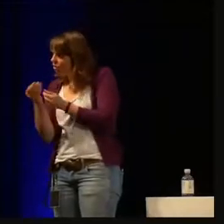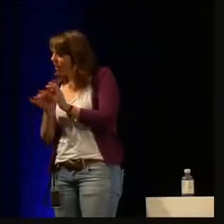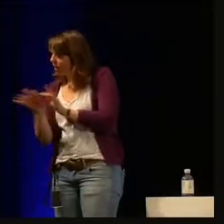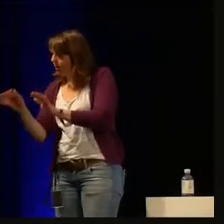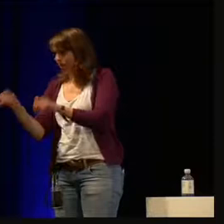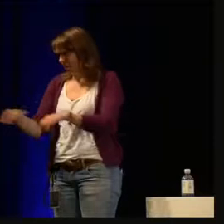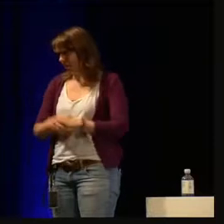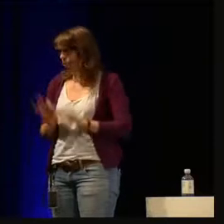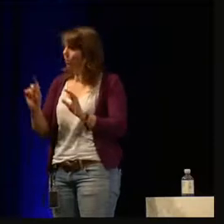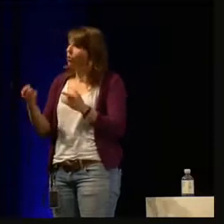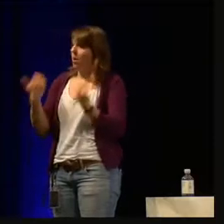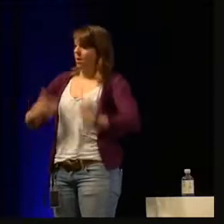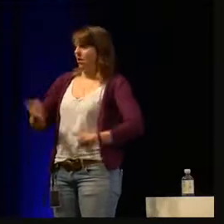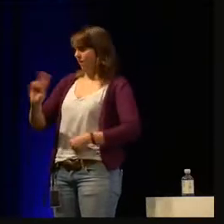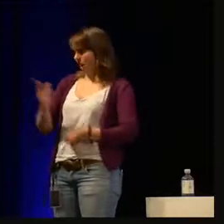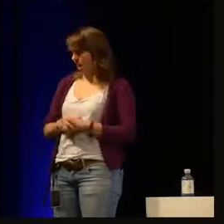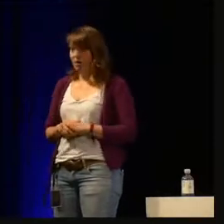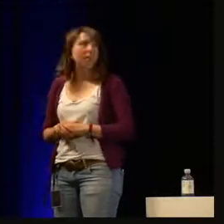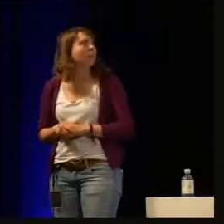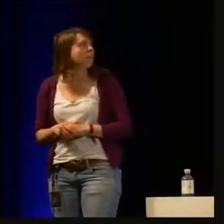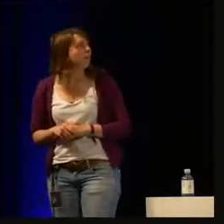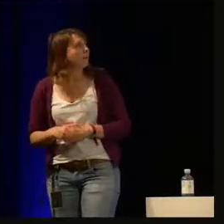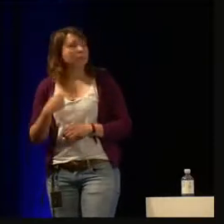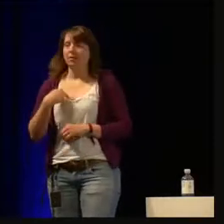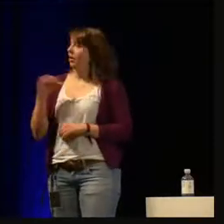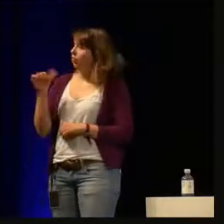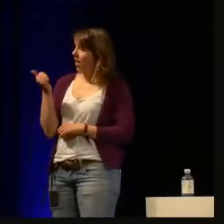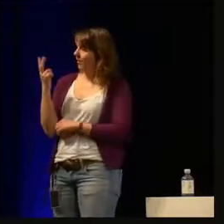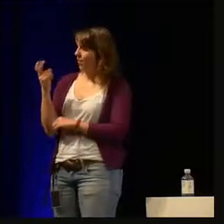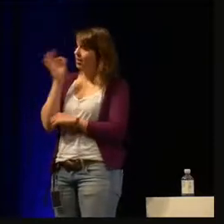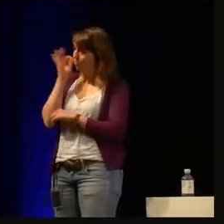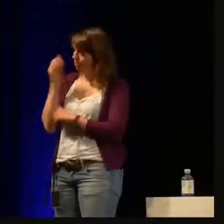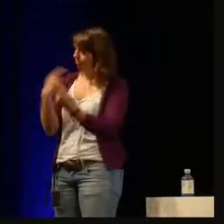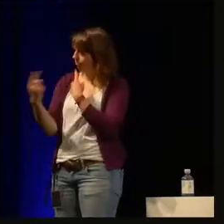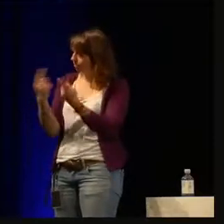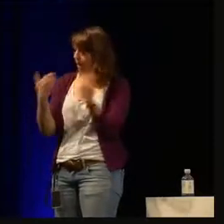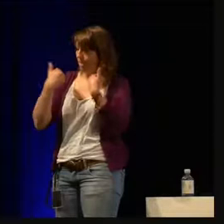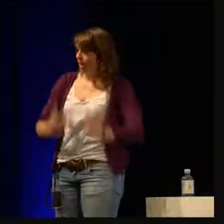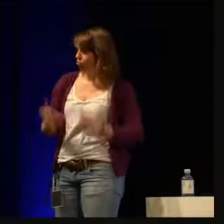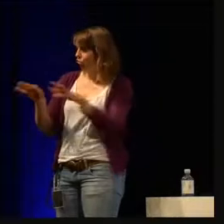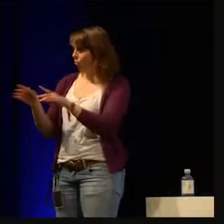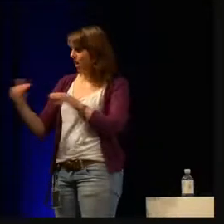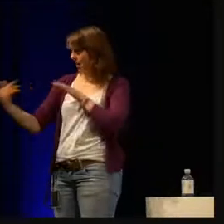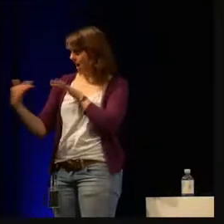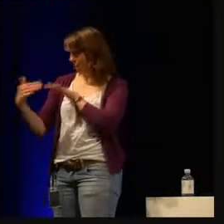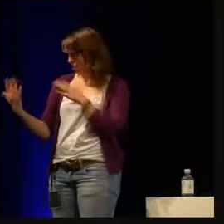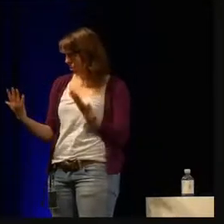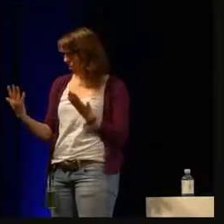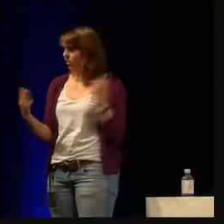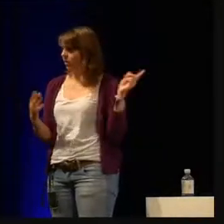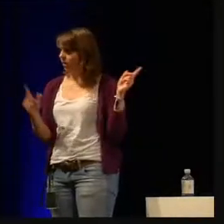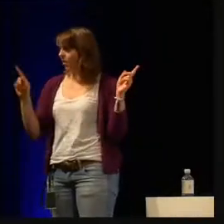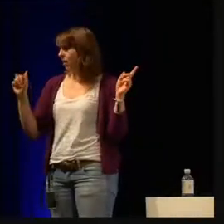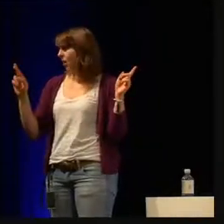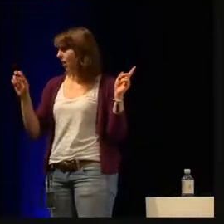of the approach? Because some of the systems that have been designed are actually pretty simple. And